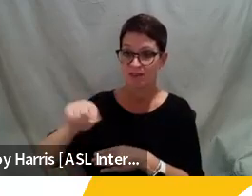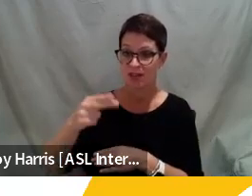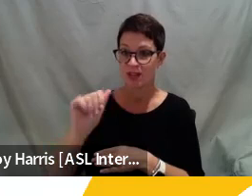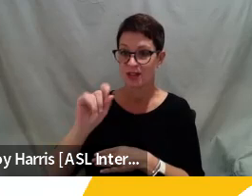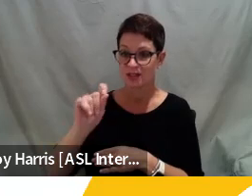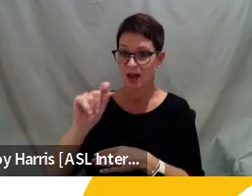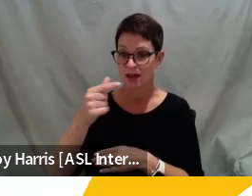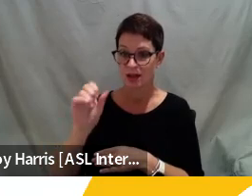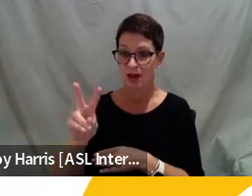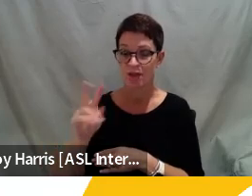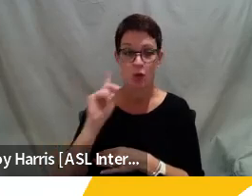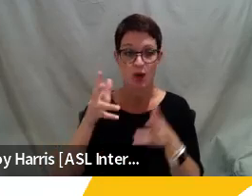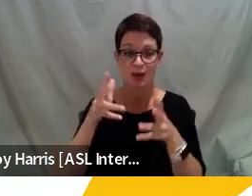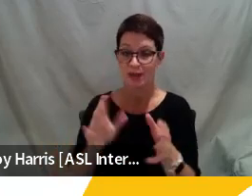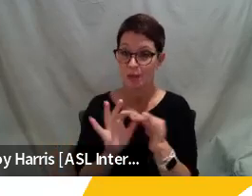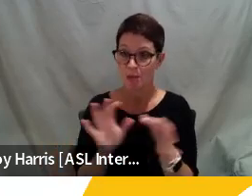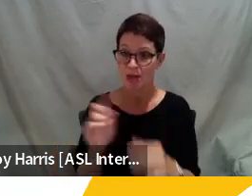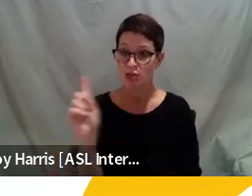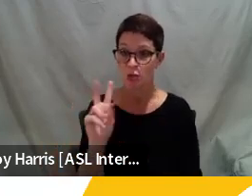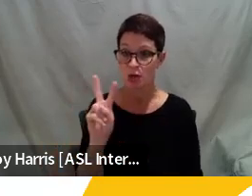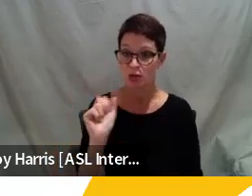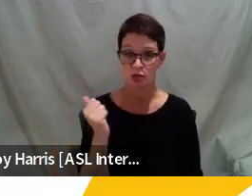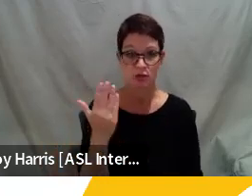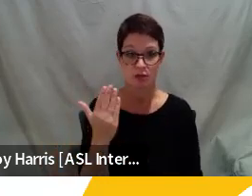publichealthpreparedness@phila.gov or leave us a message at